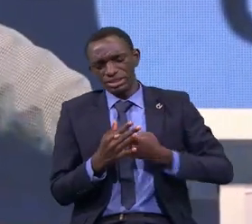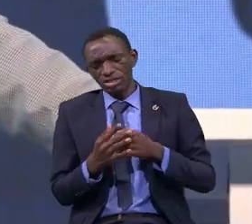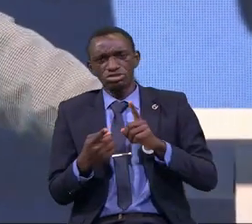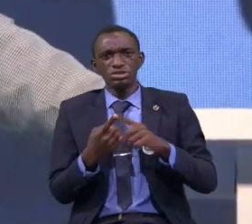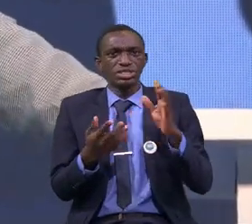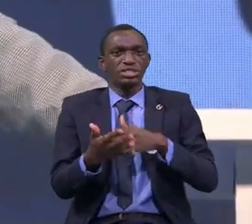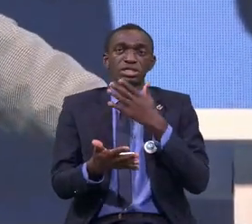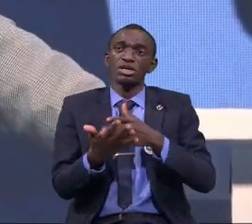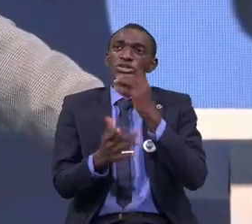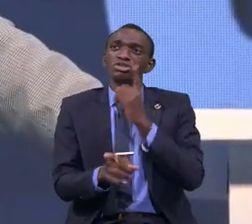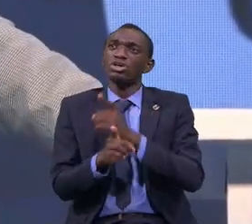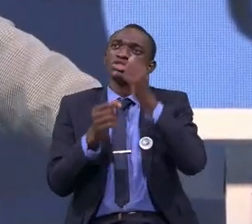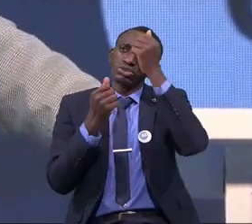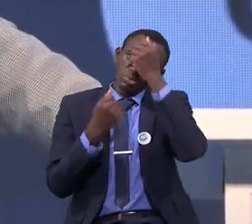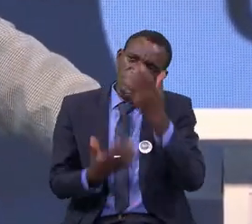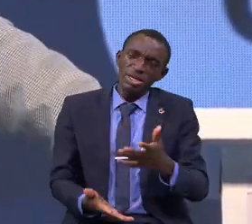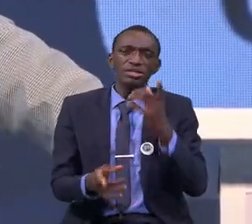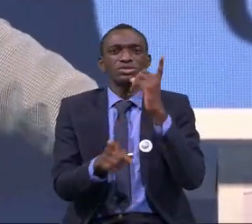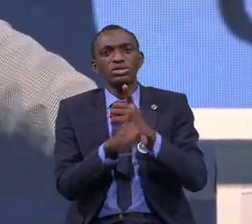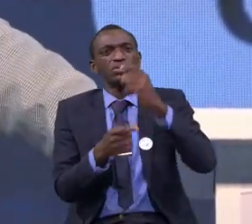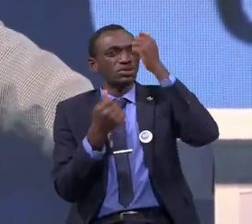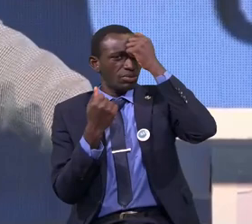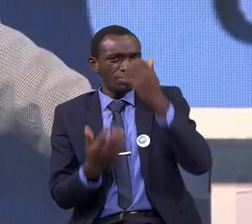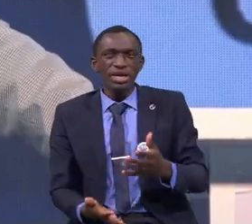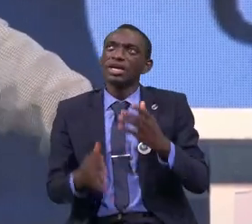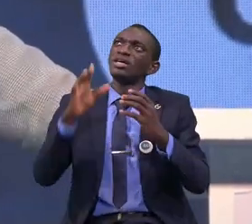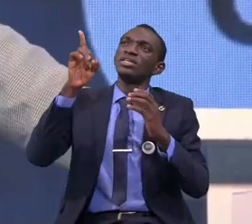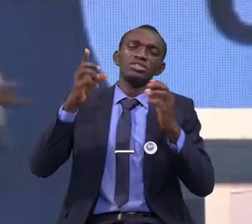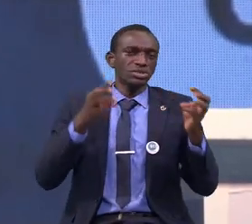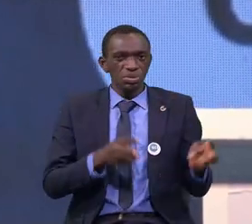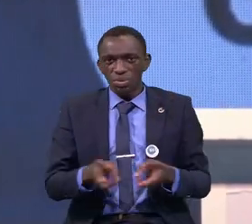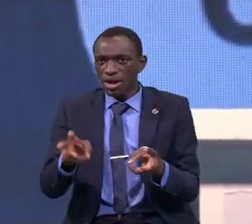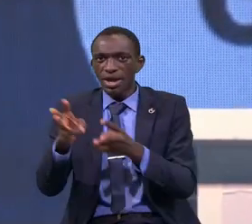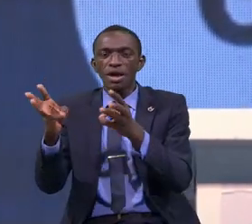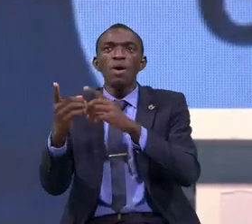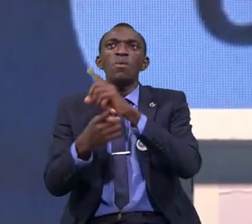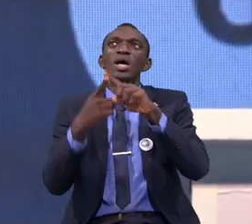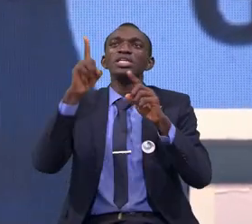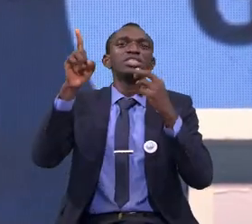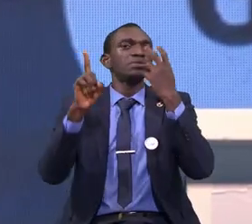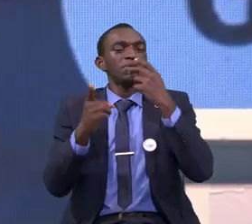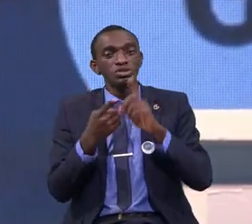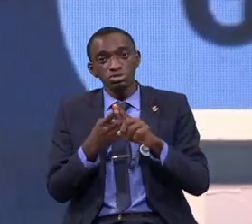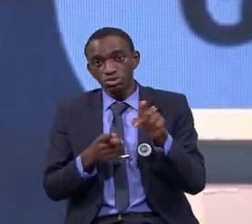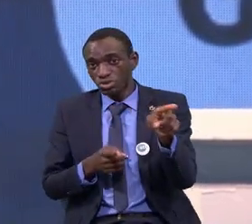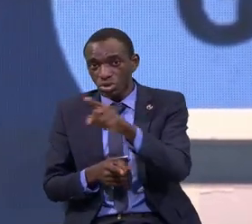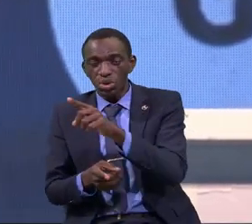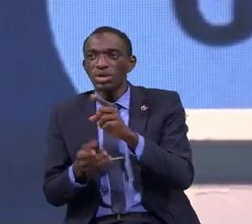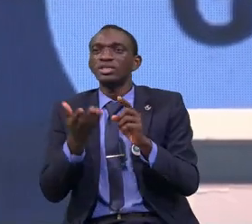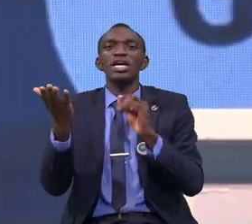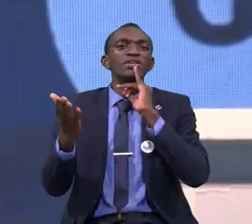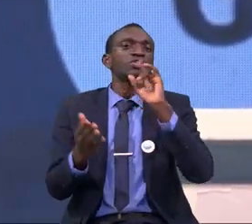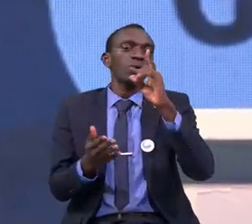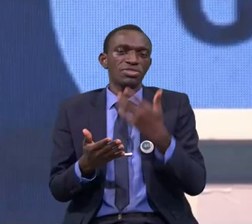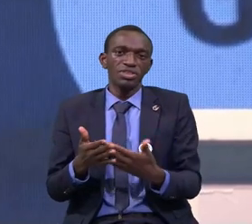Just obey is the way, God's way. When he speaks to you, there is but one thing to do.